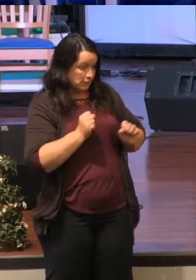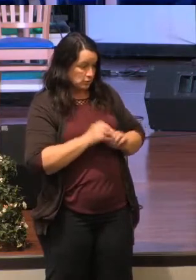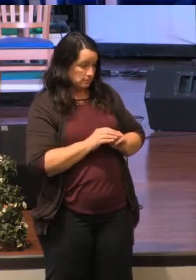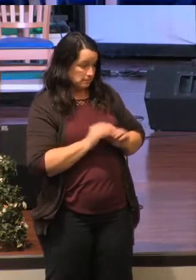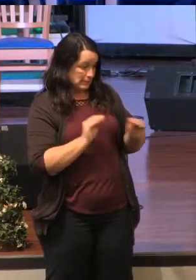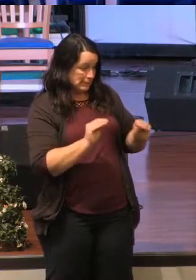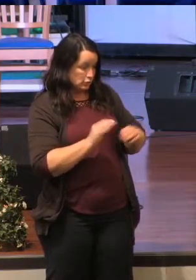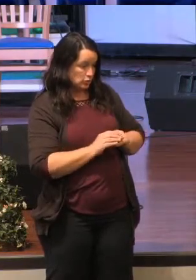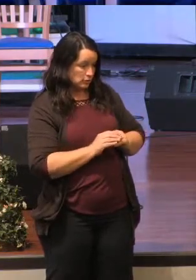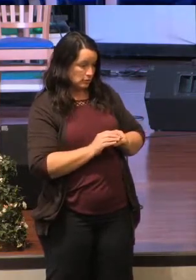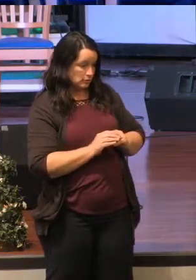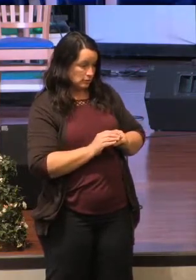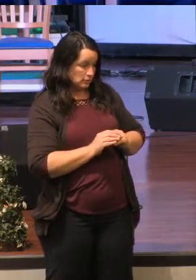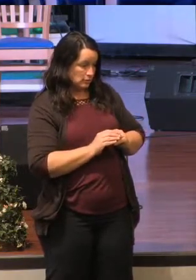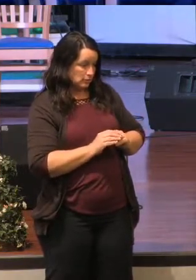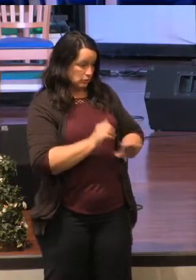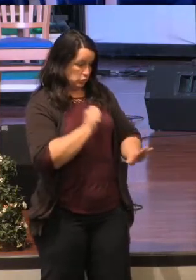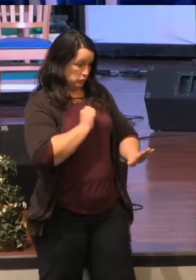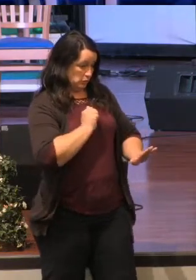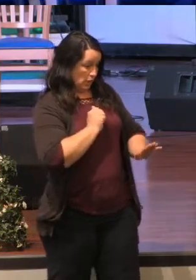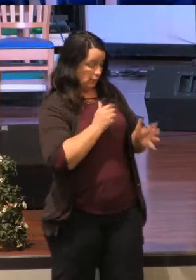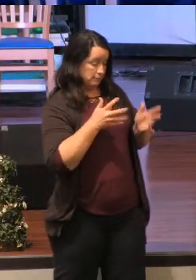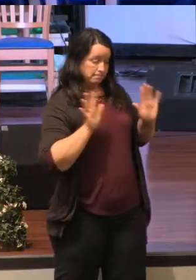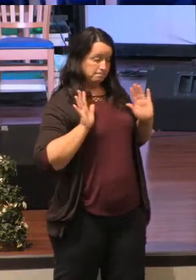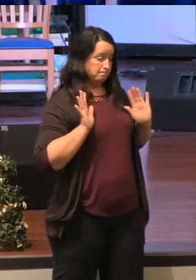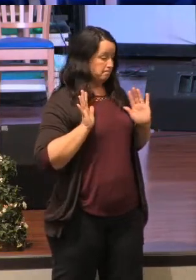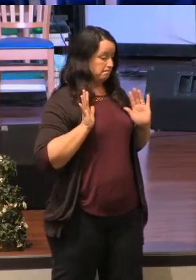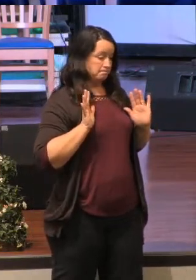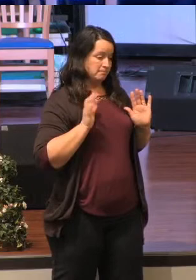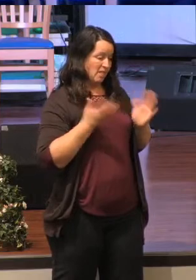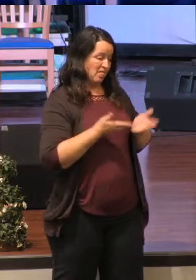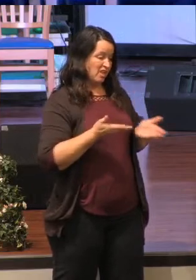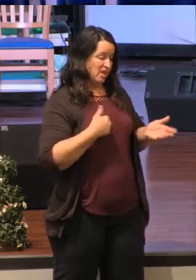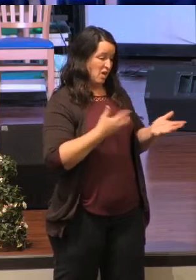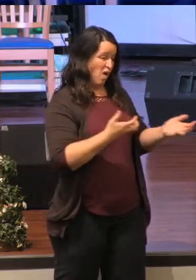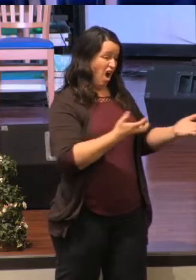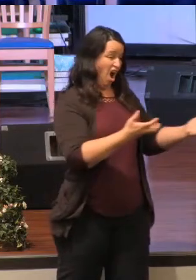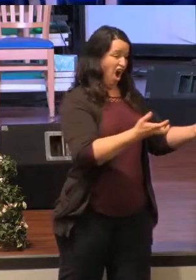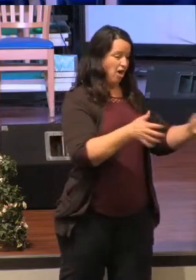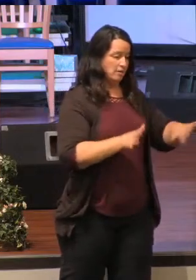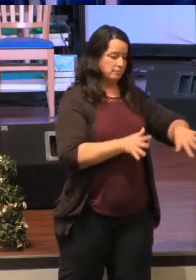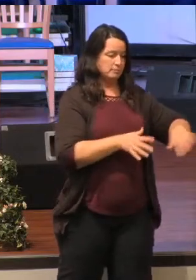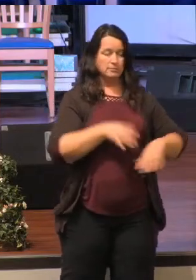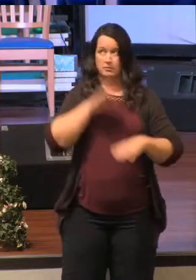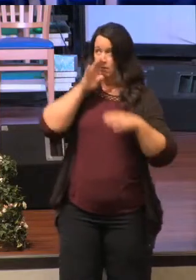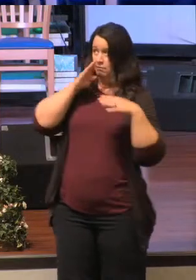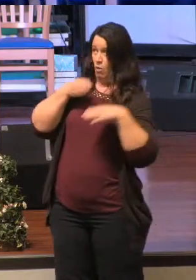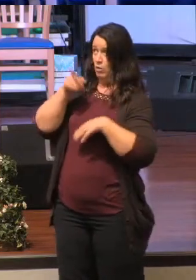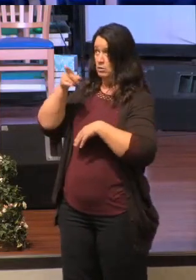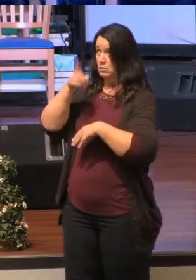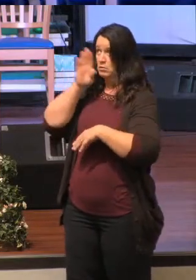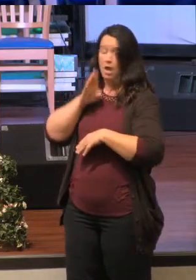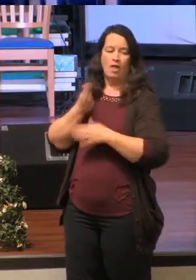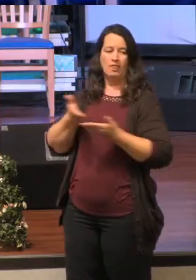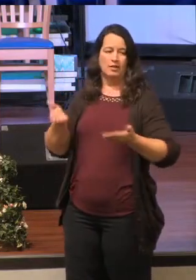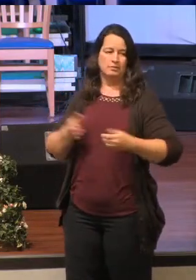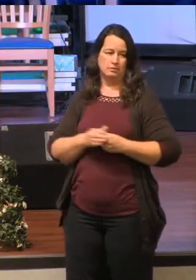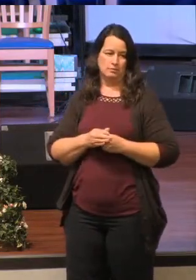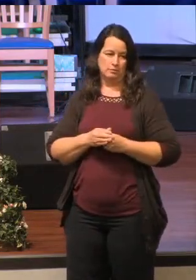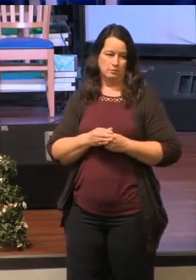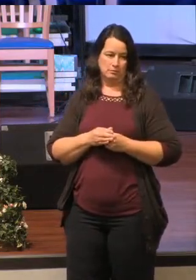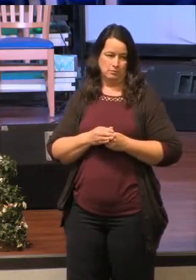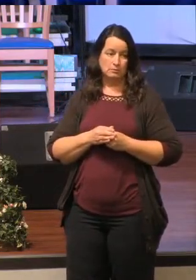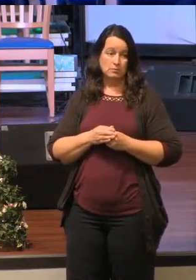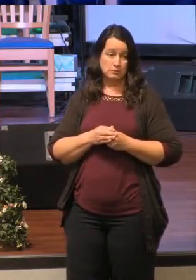yourself, denying ungodliness, denying worldly lusts, live soberly, righteously, godly in this present